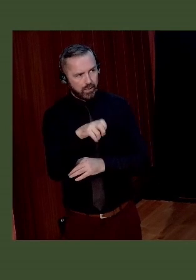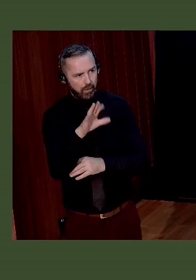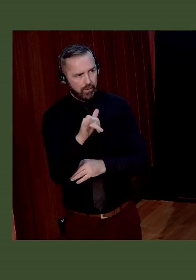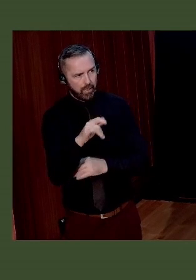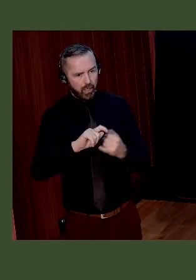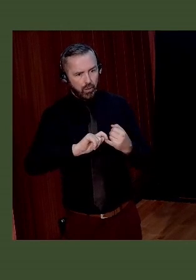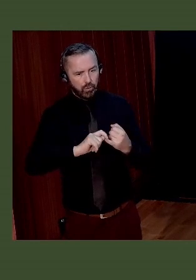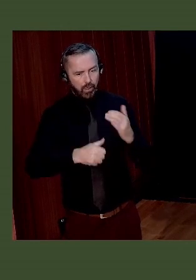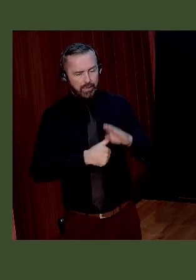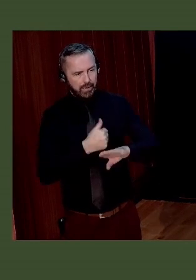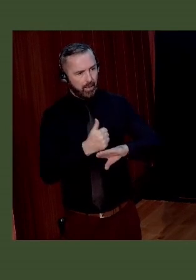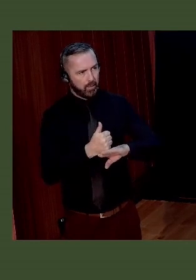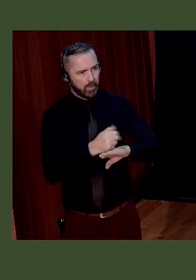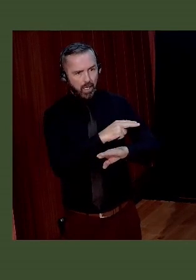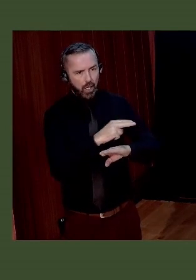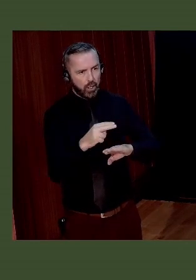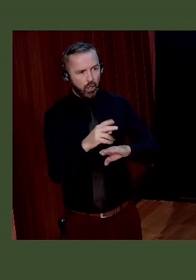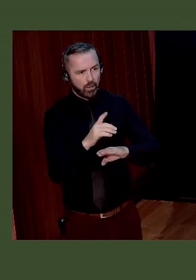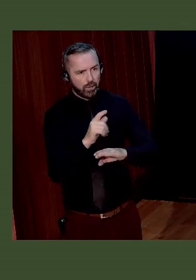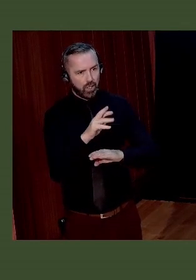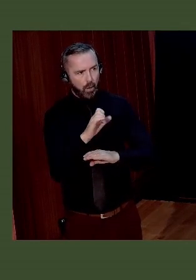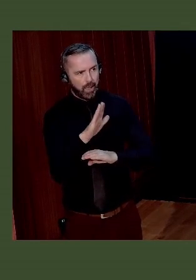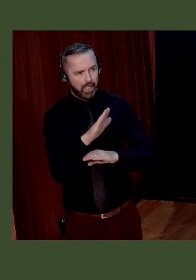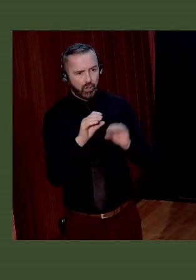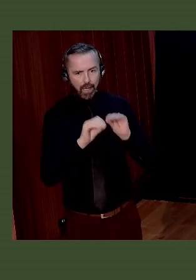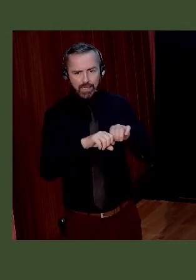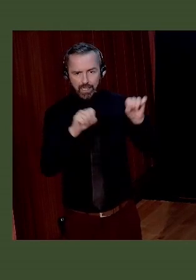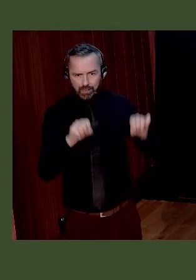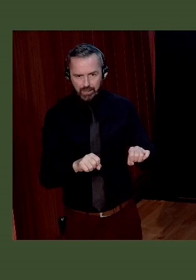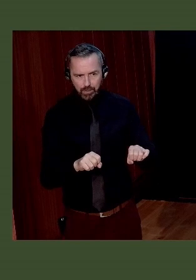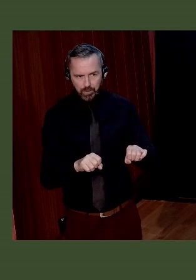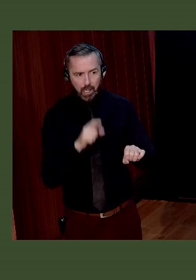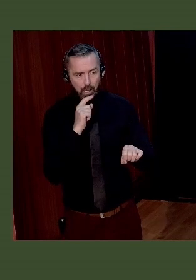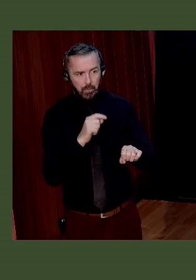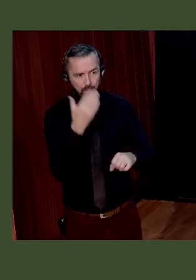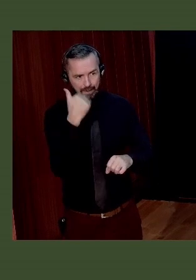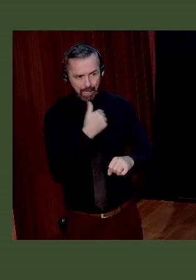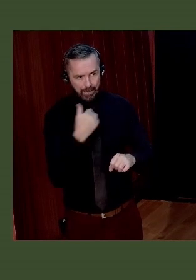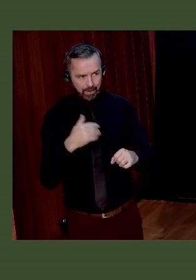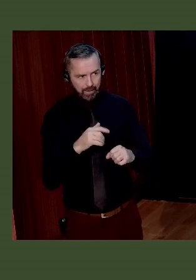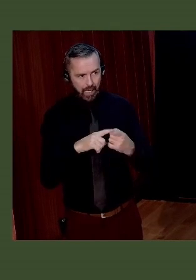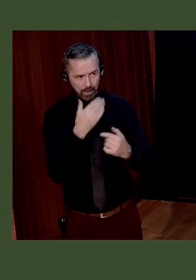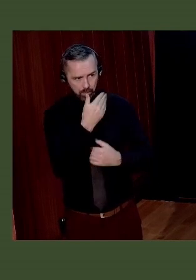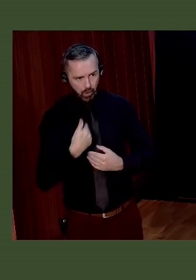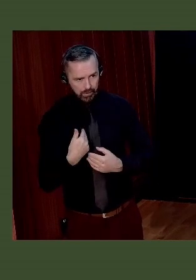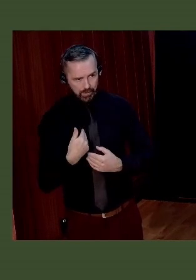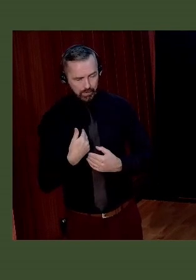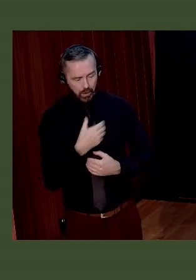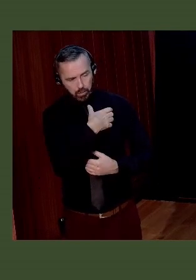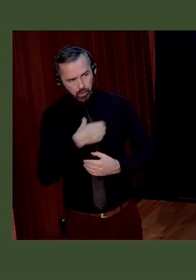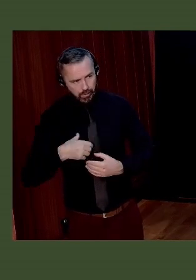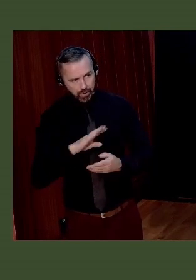implement a non-denominational education system. But the Protestant and Catholic churches wanted to retake ownership of the